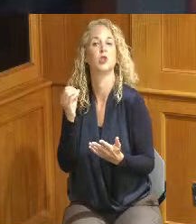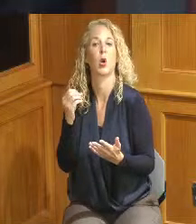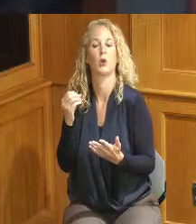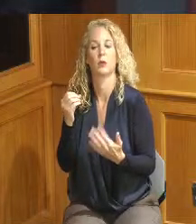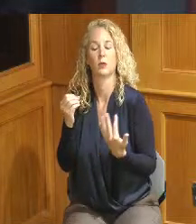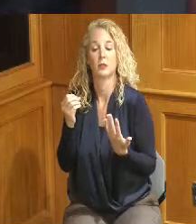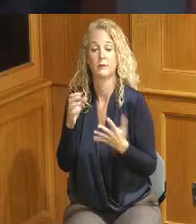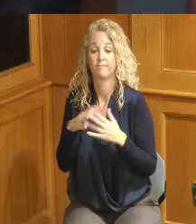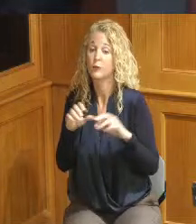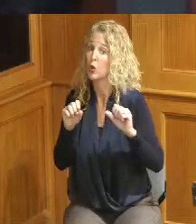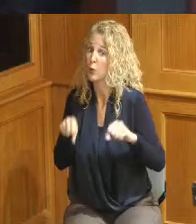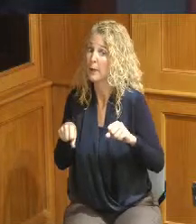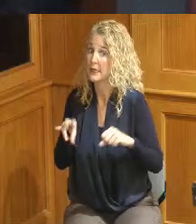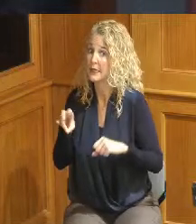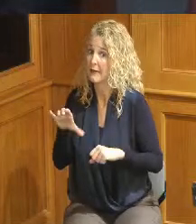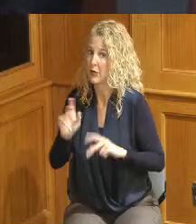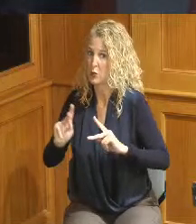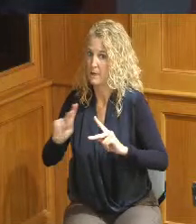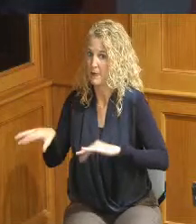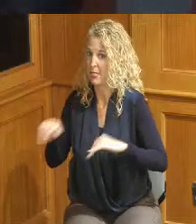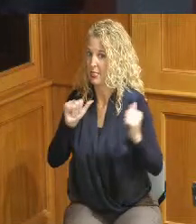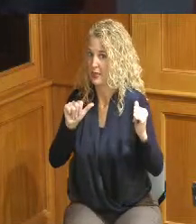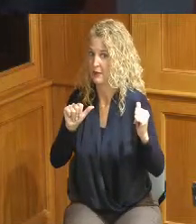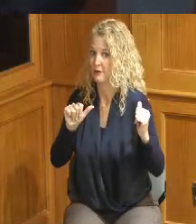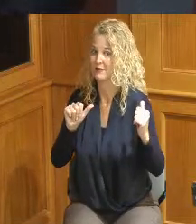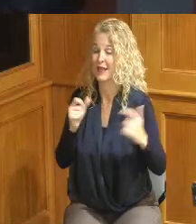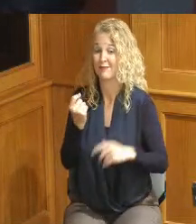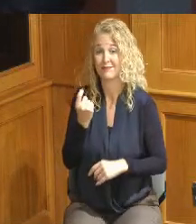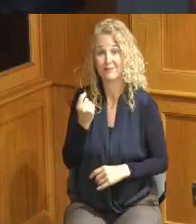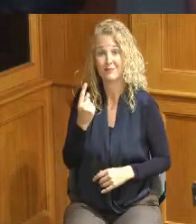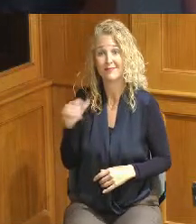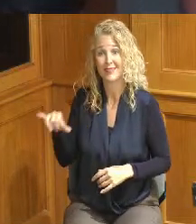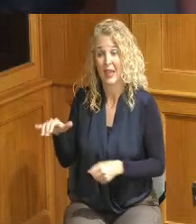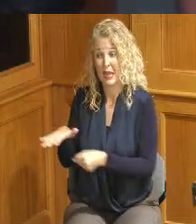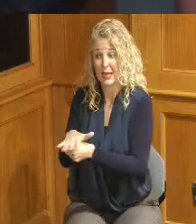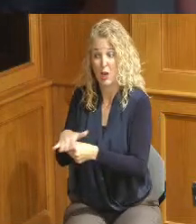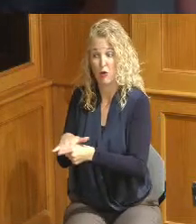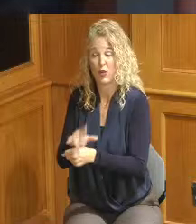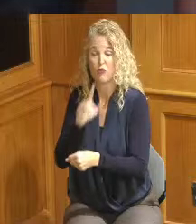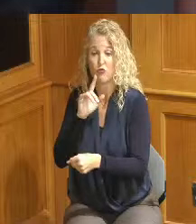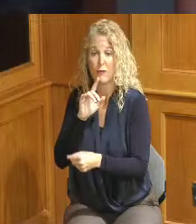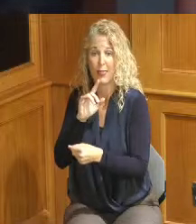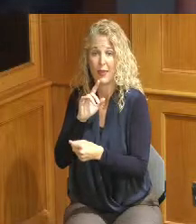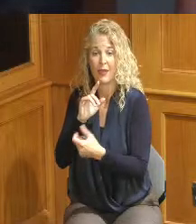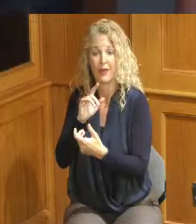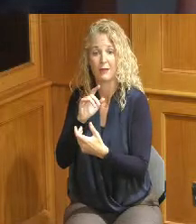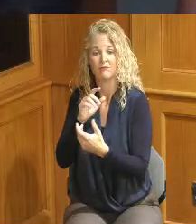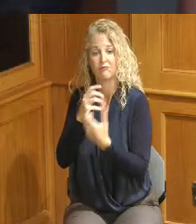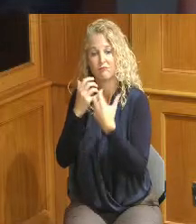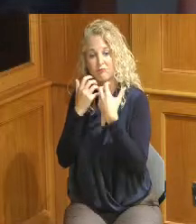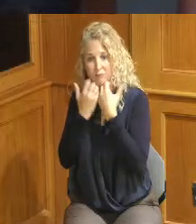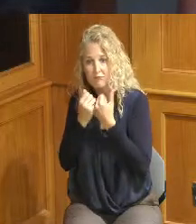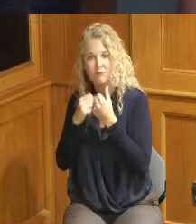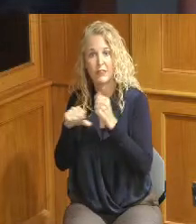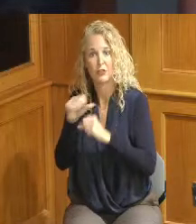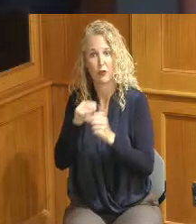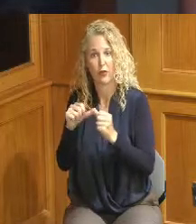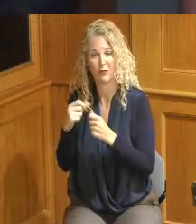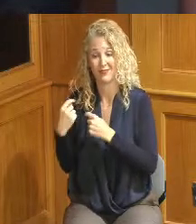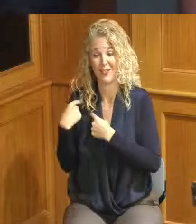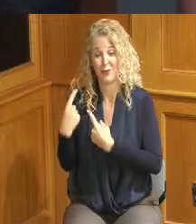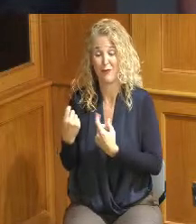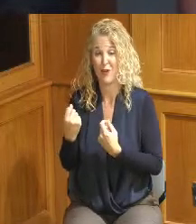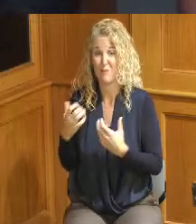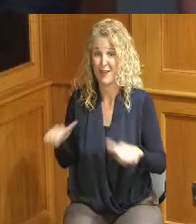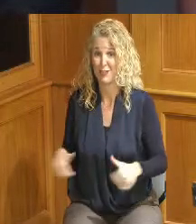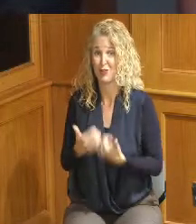estimates. But I know that I've learned that Hooven is a very close-knit community, and they've had a lot of challenges